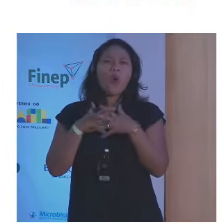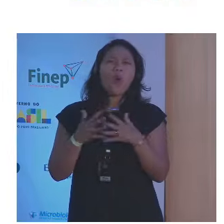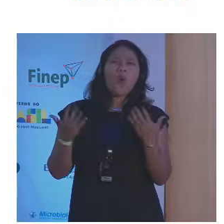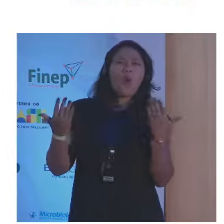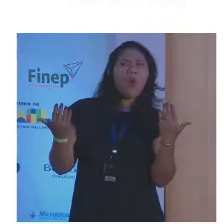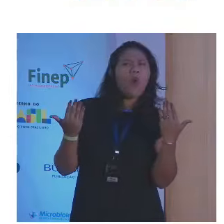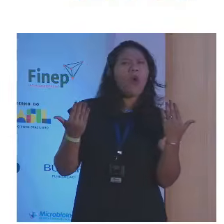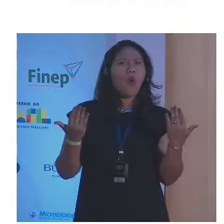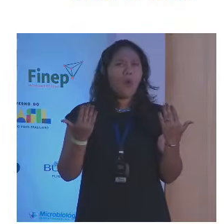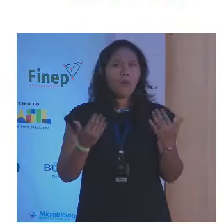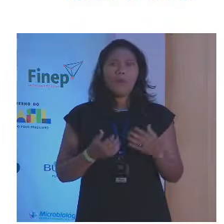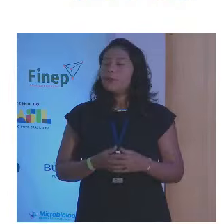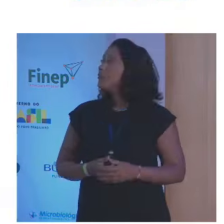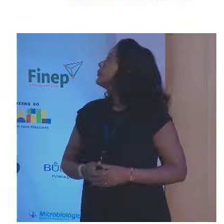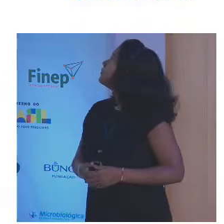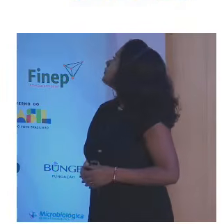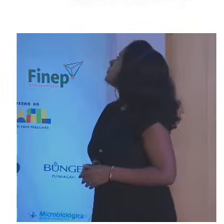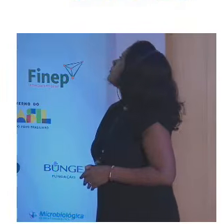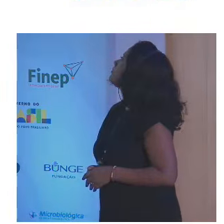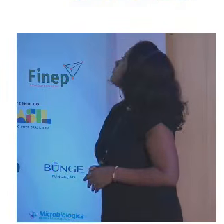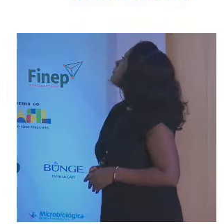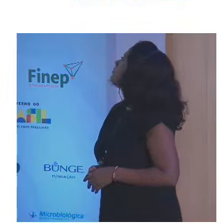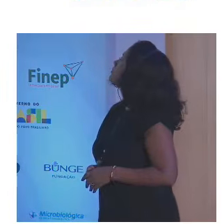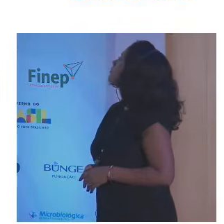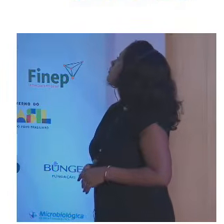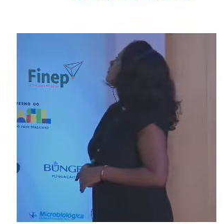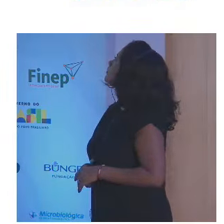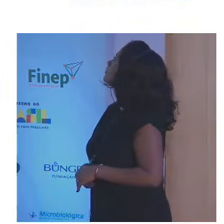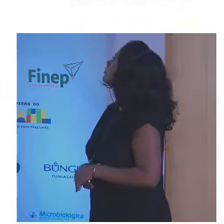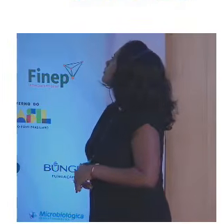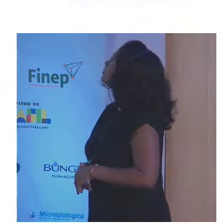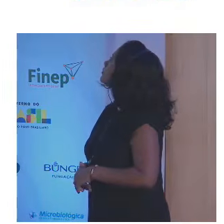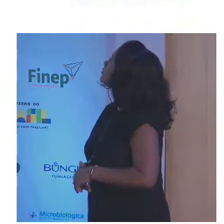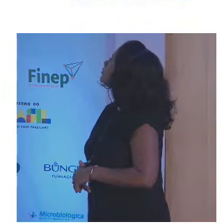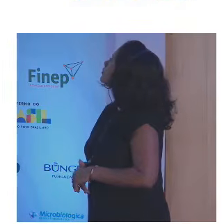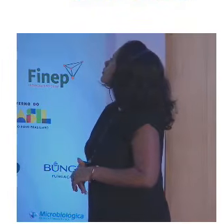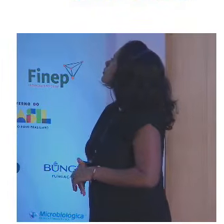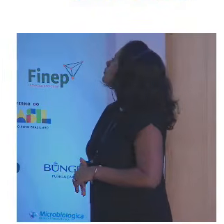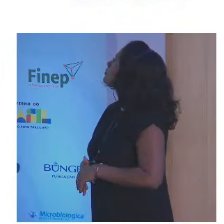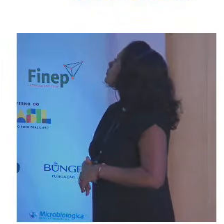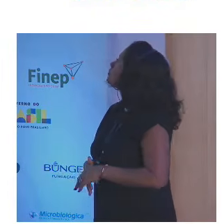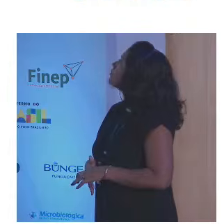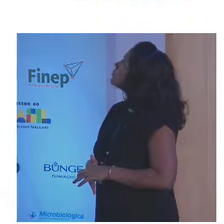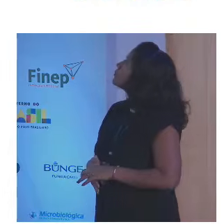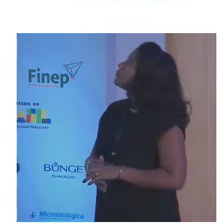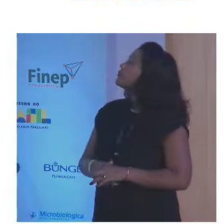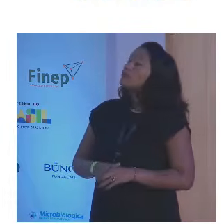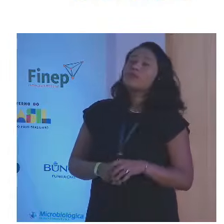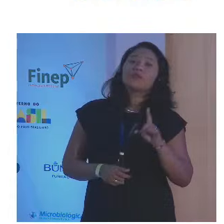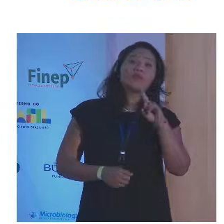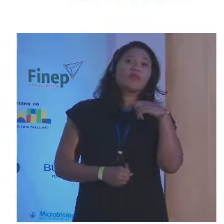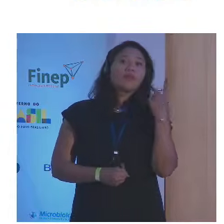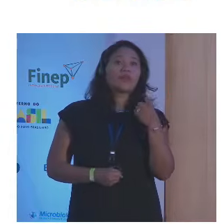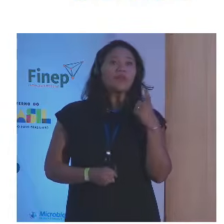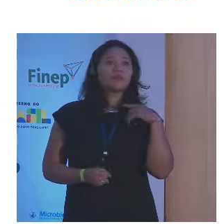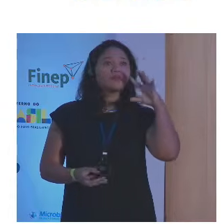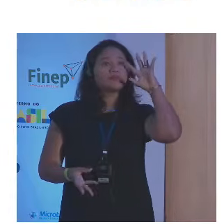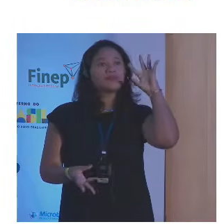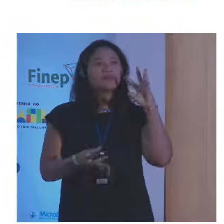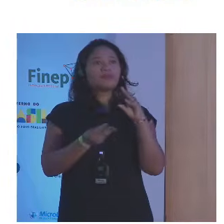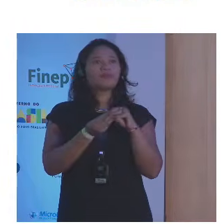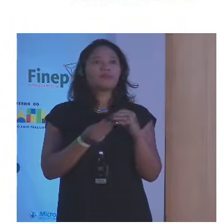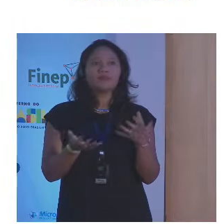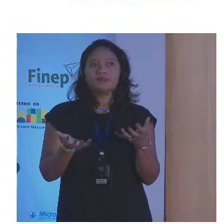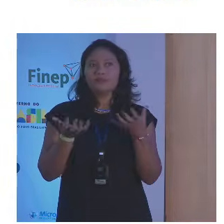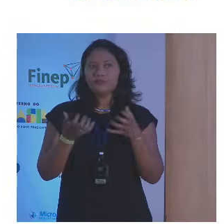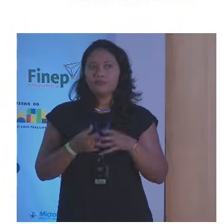and then decided to simplify what we are producing to something very clear